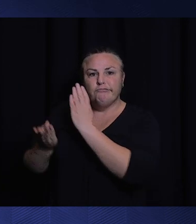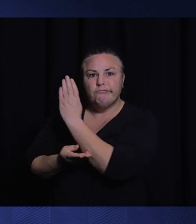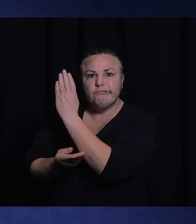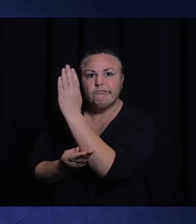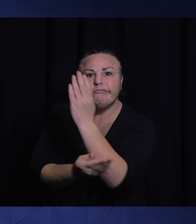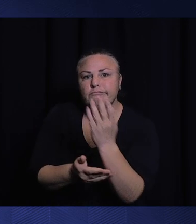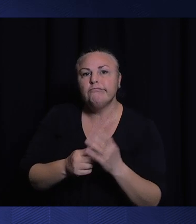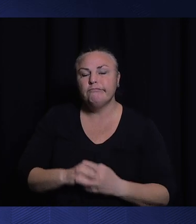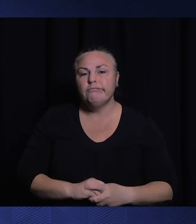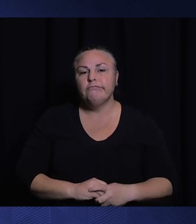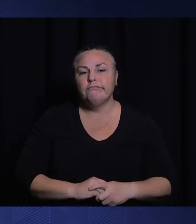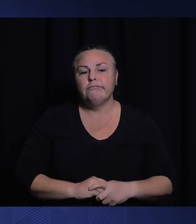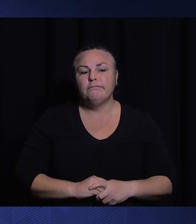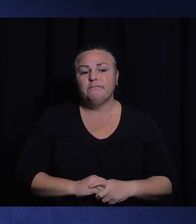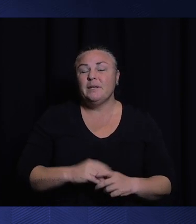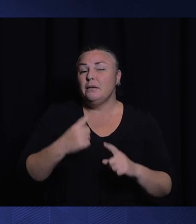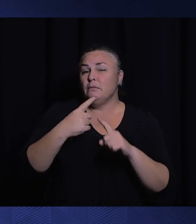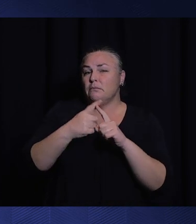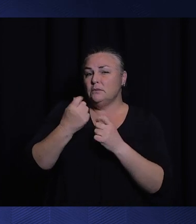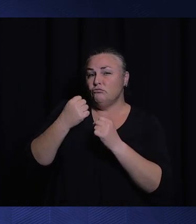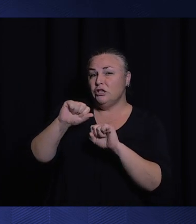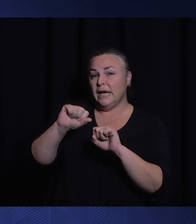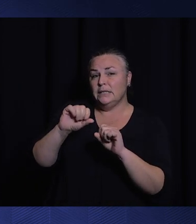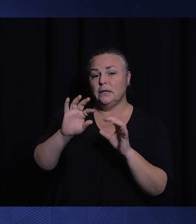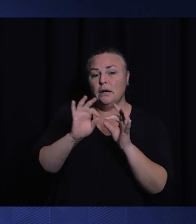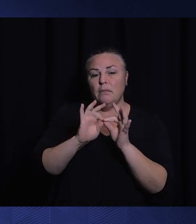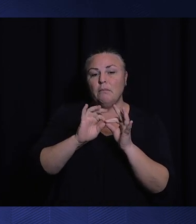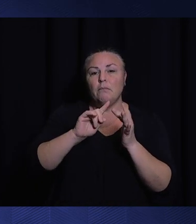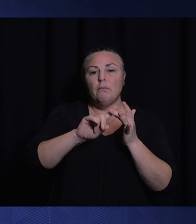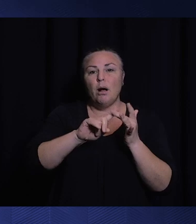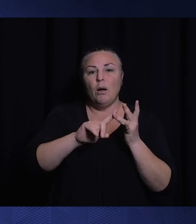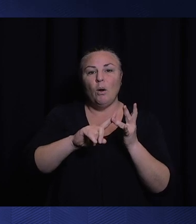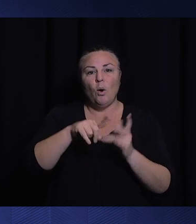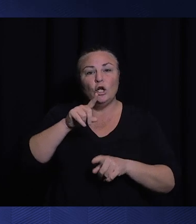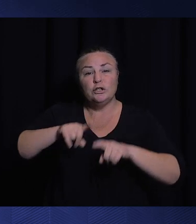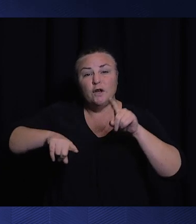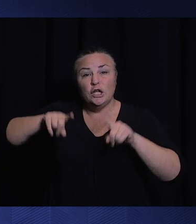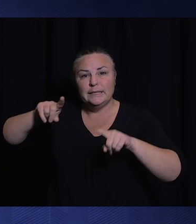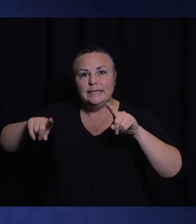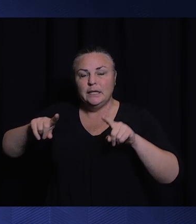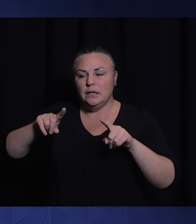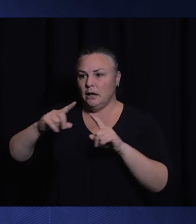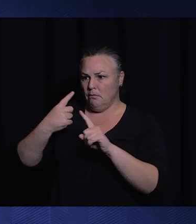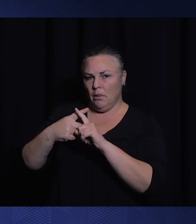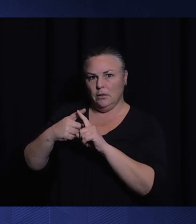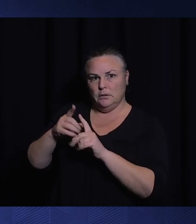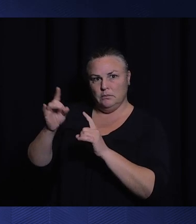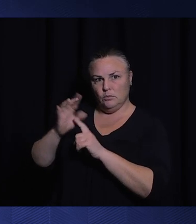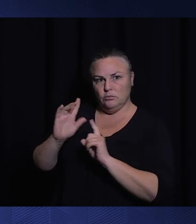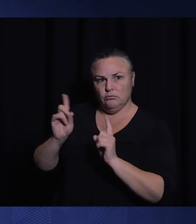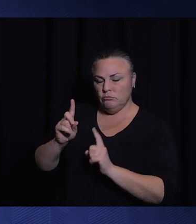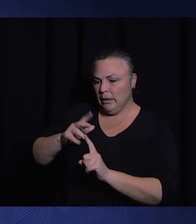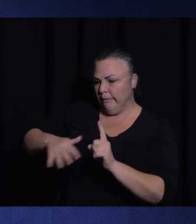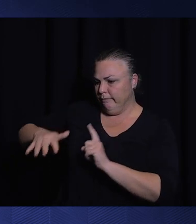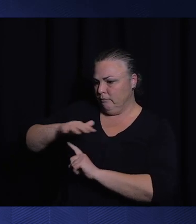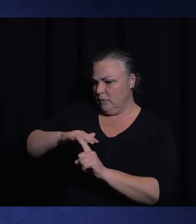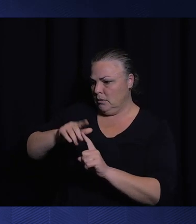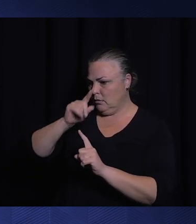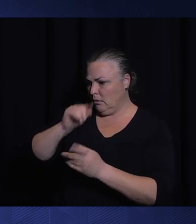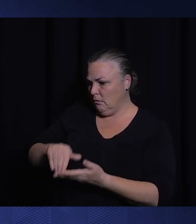have in terms of protecting and promoting biodiversity, and the critical nature they have as well in adaptation, in terms of being a role they can